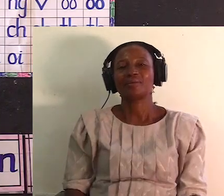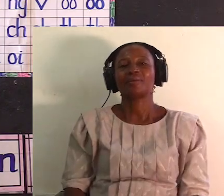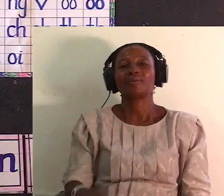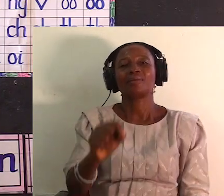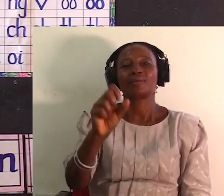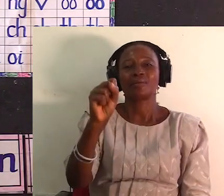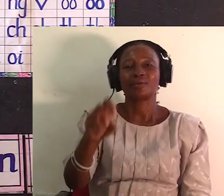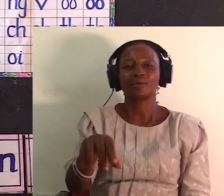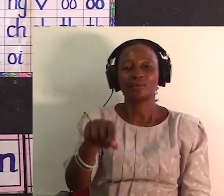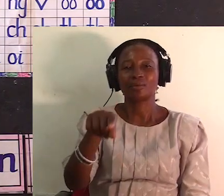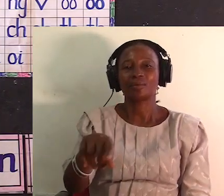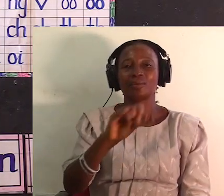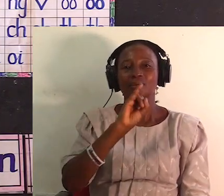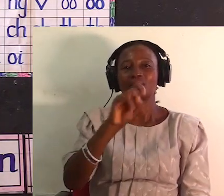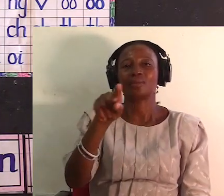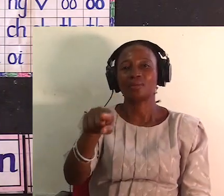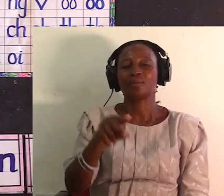So that is it.